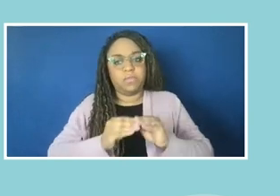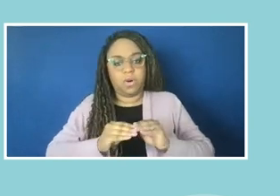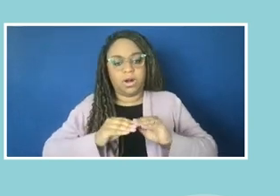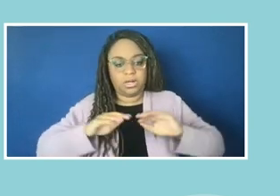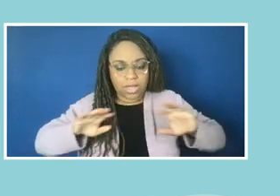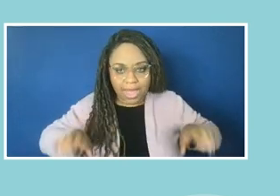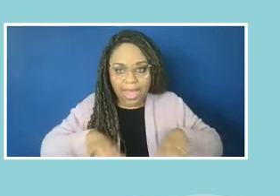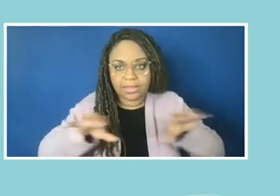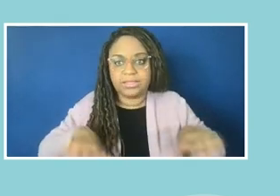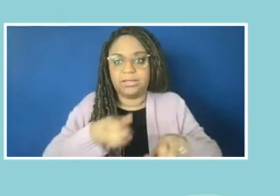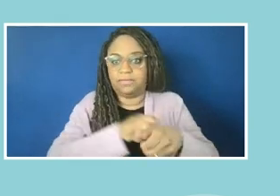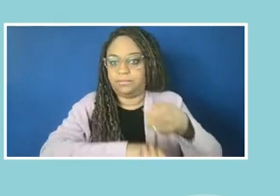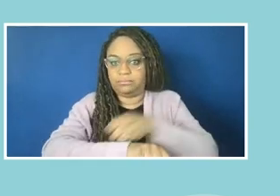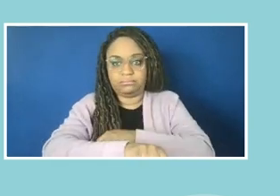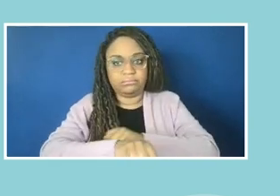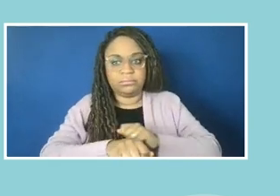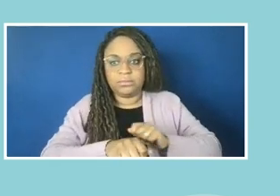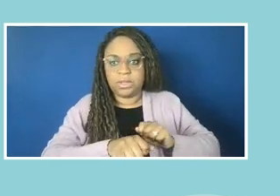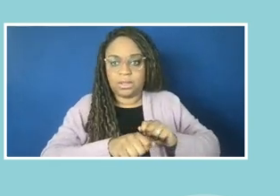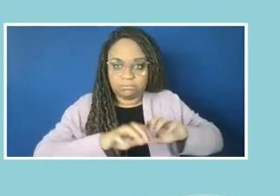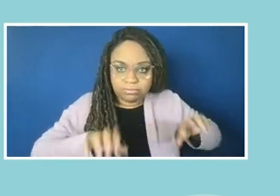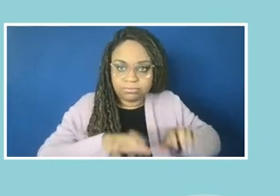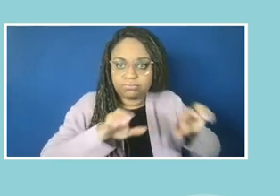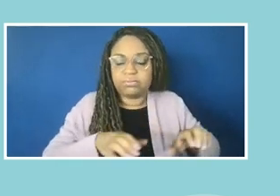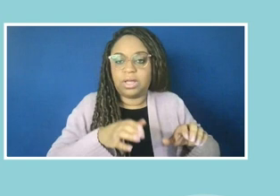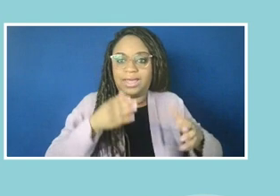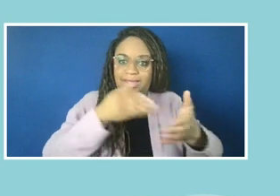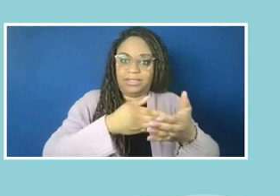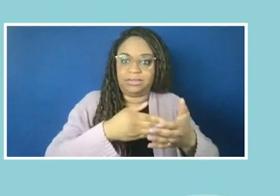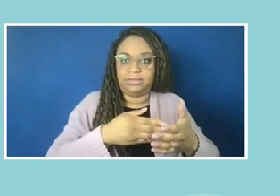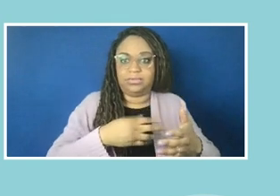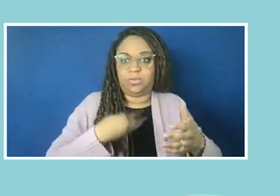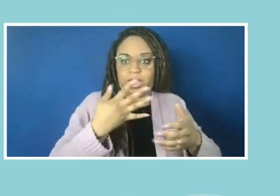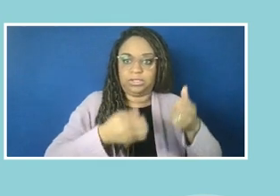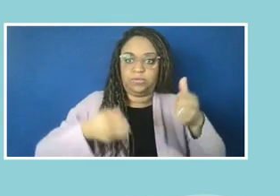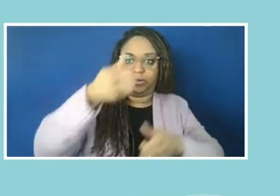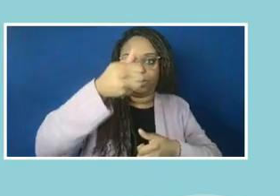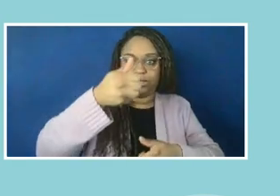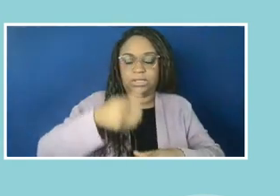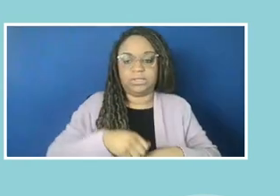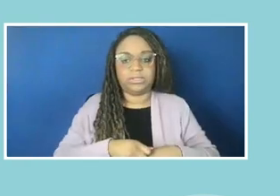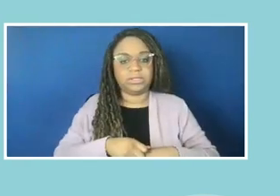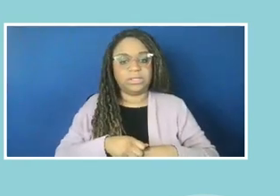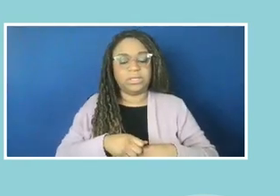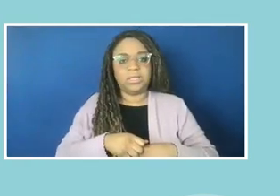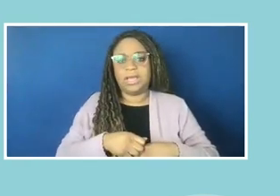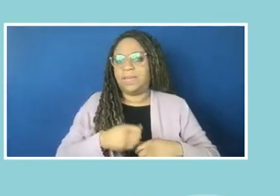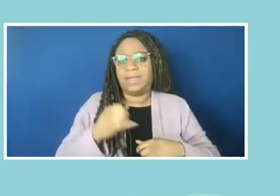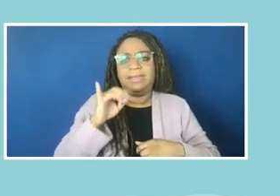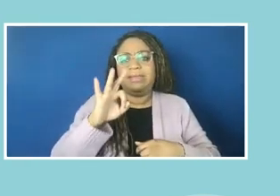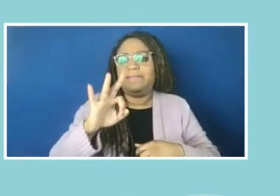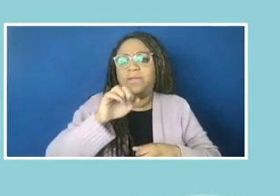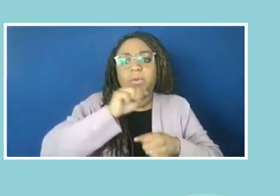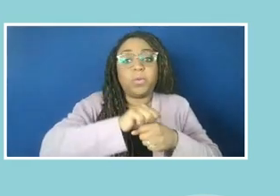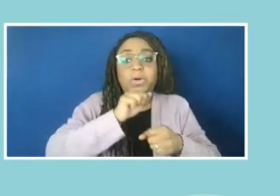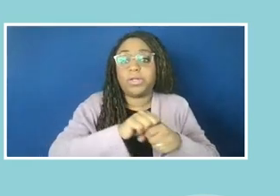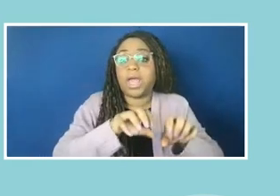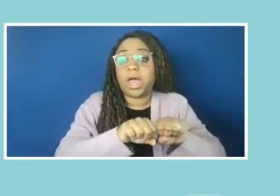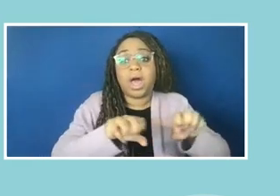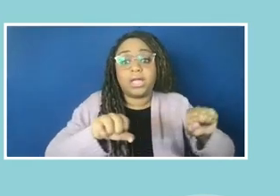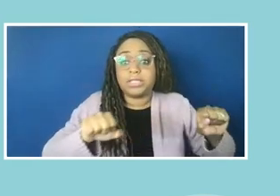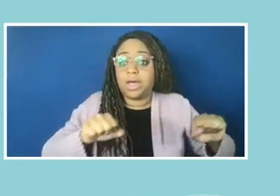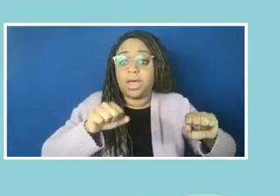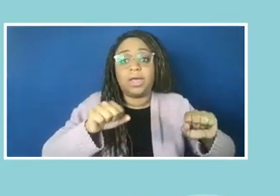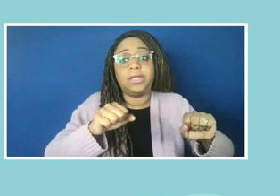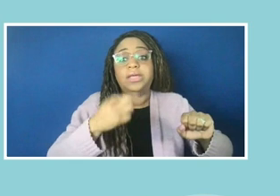just deplatforming them all over the place. You couldn't even work at a hot dog stand without getting fired from it once they found out that you went